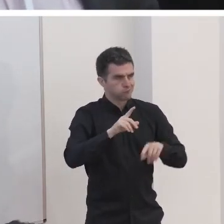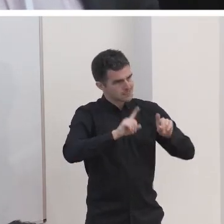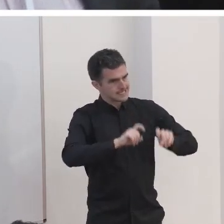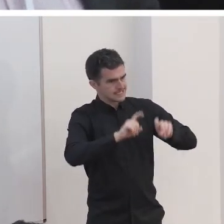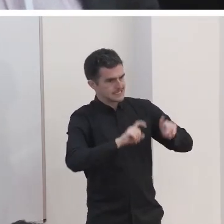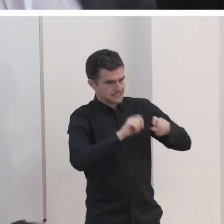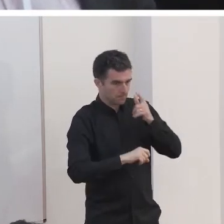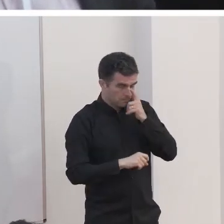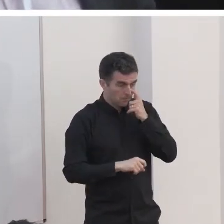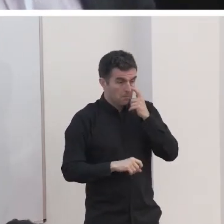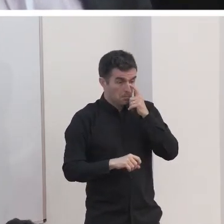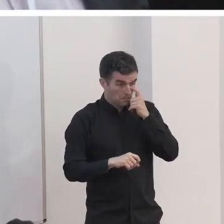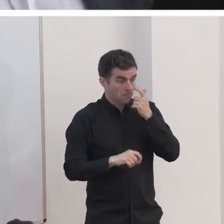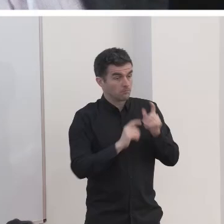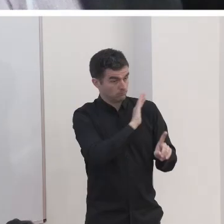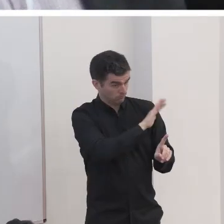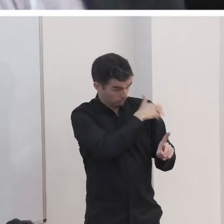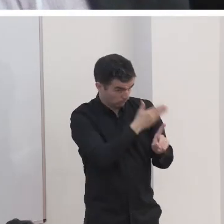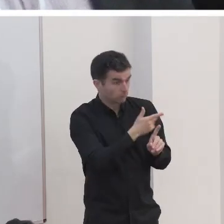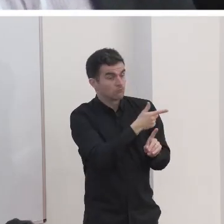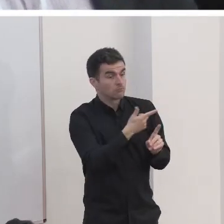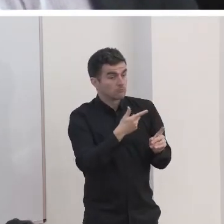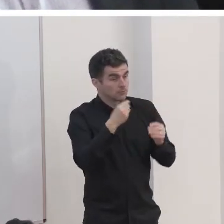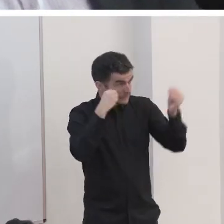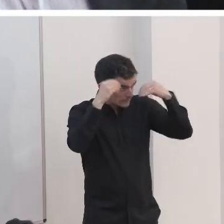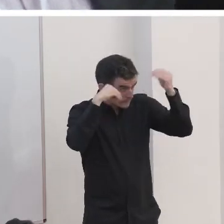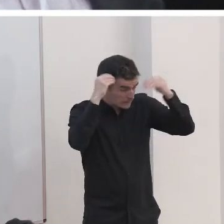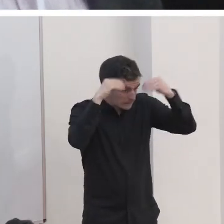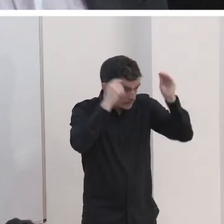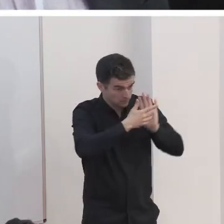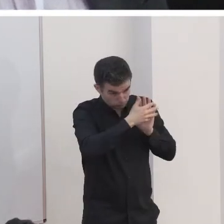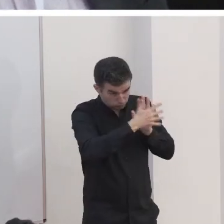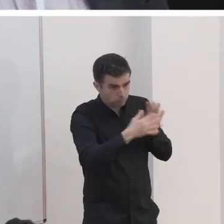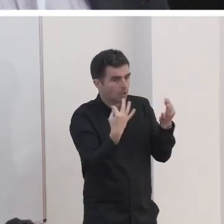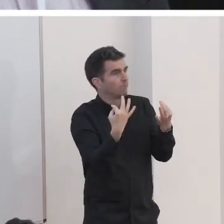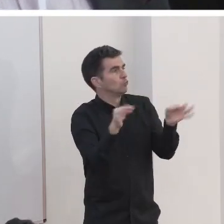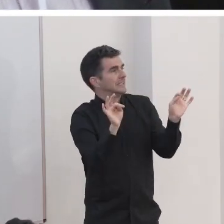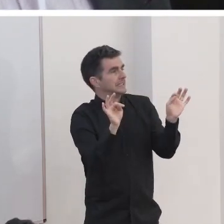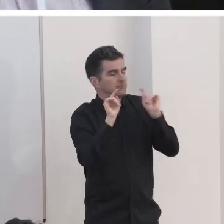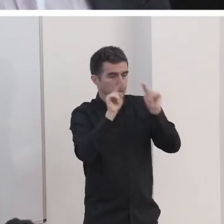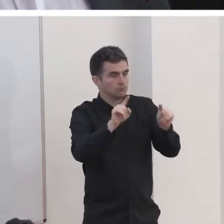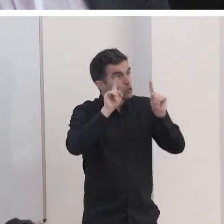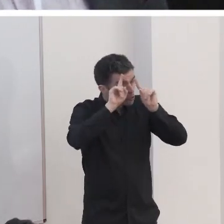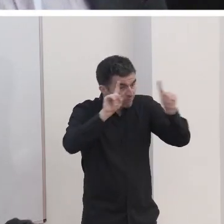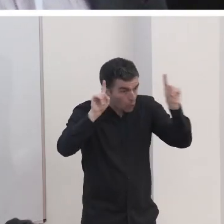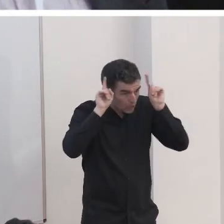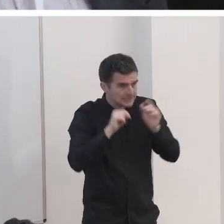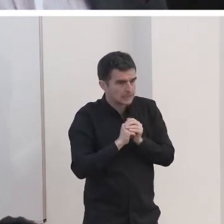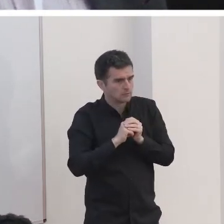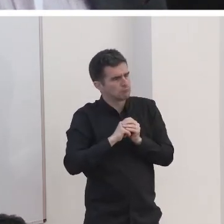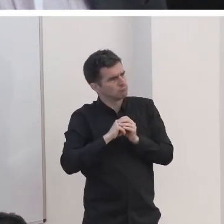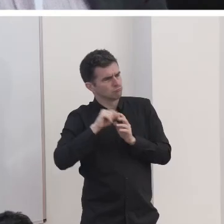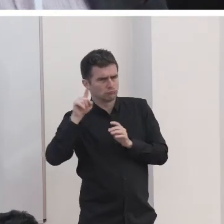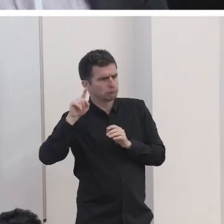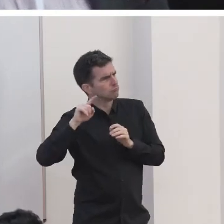them. Now, they're about to go in for their law because you have to go to law school before you'll be able to practice